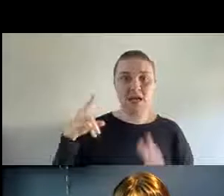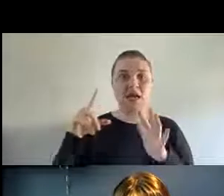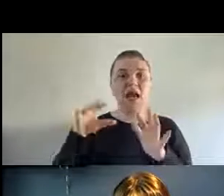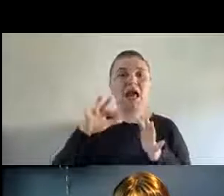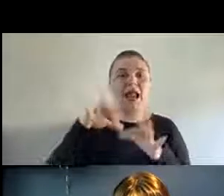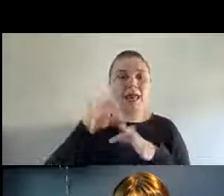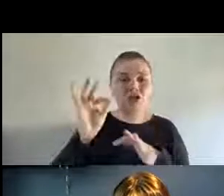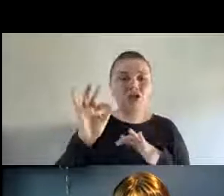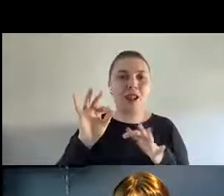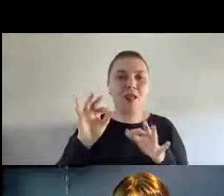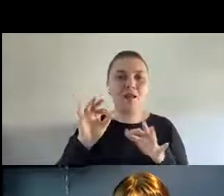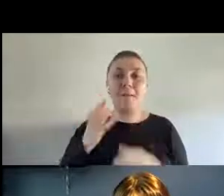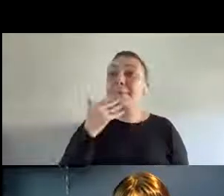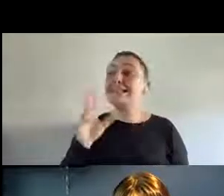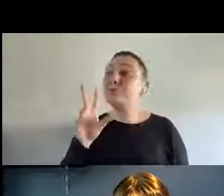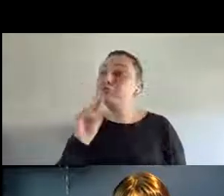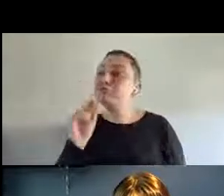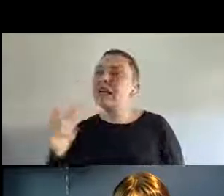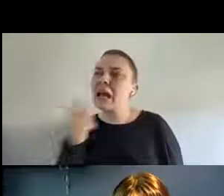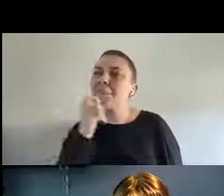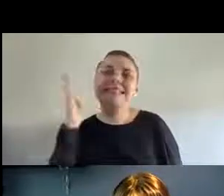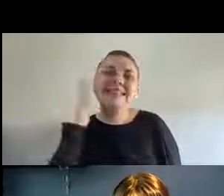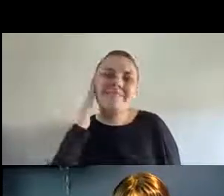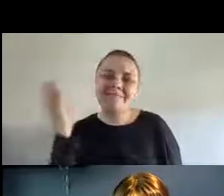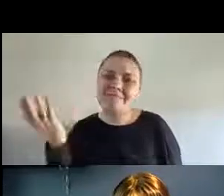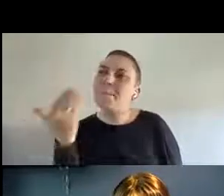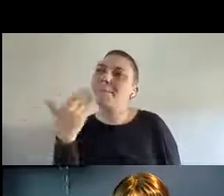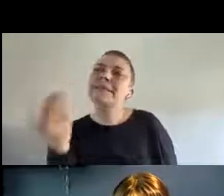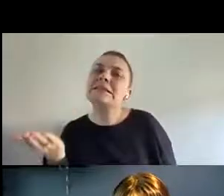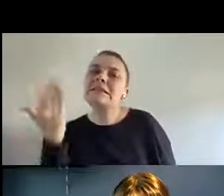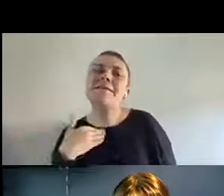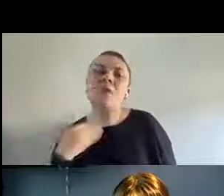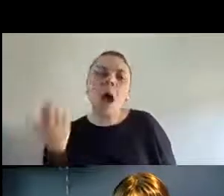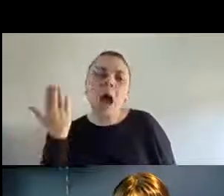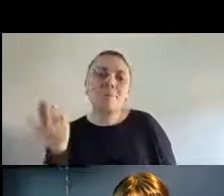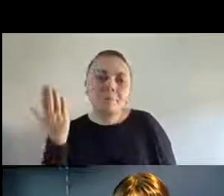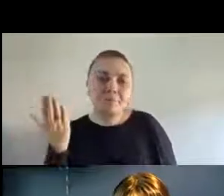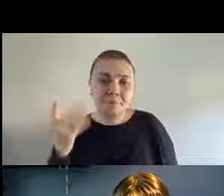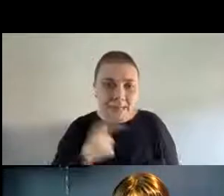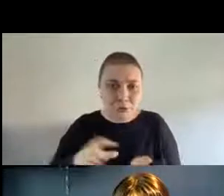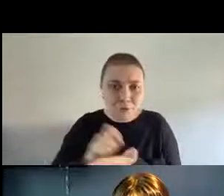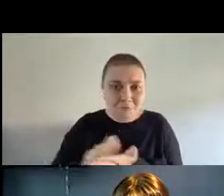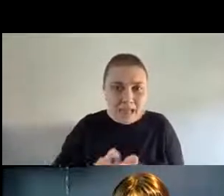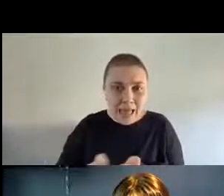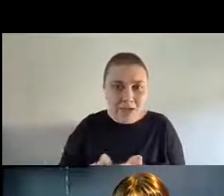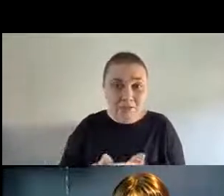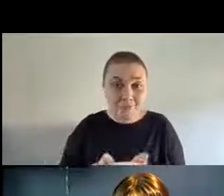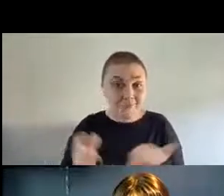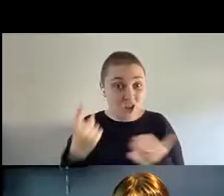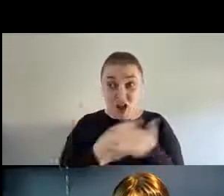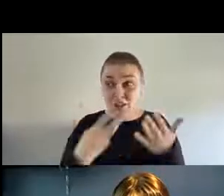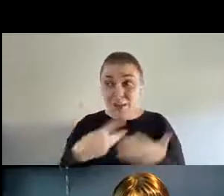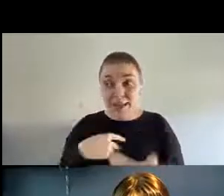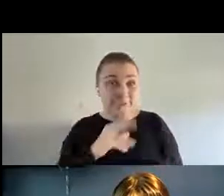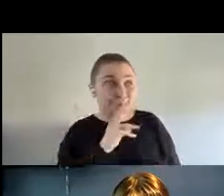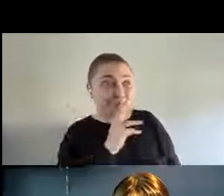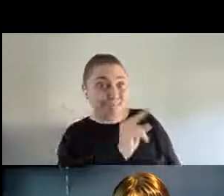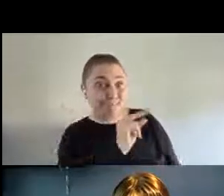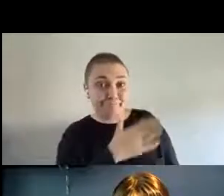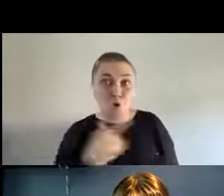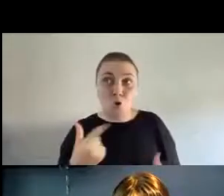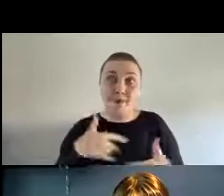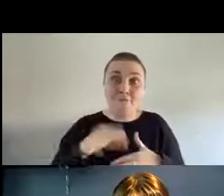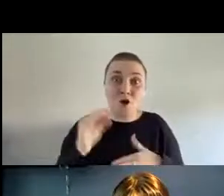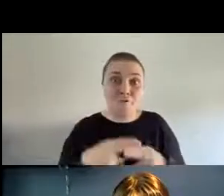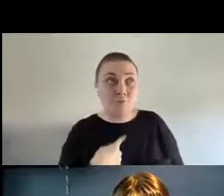to speak up, love, because he was a bit deaf, and the ballot paper needed to be filled in, and that was the only way.